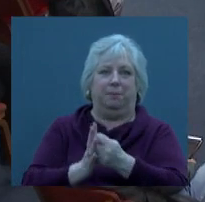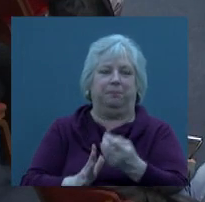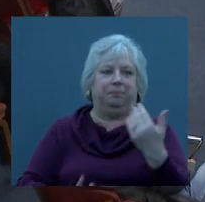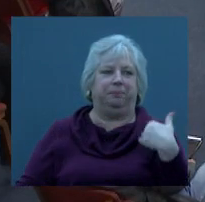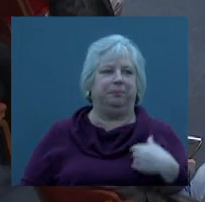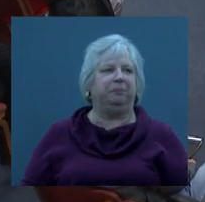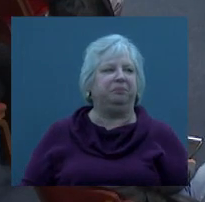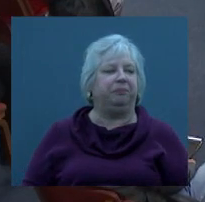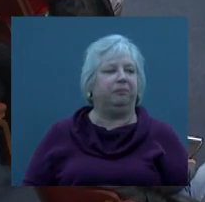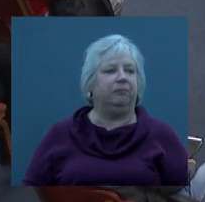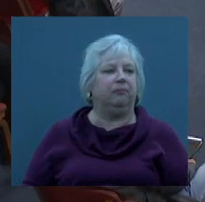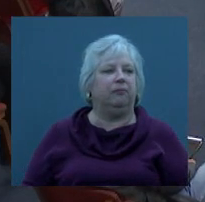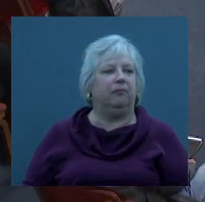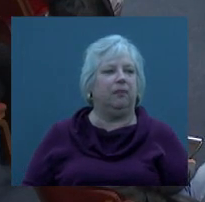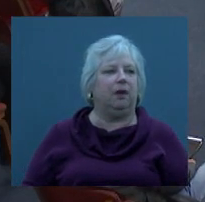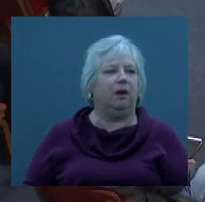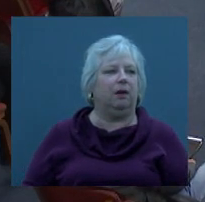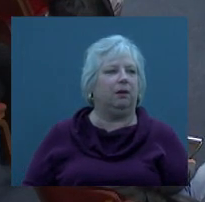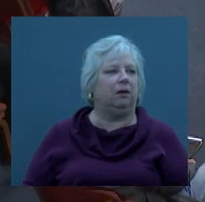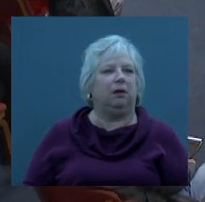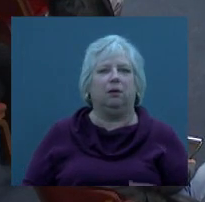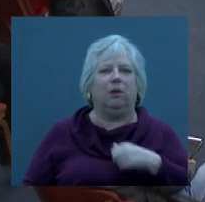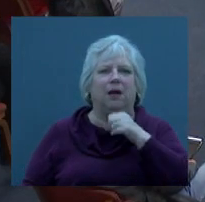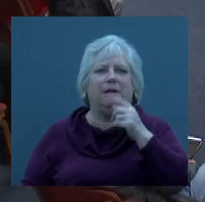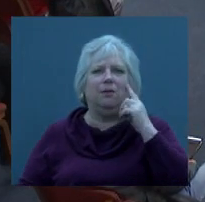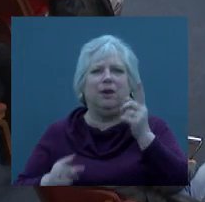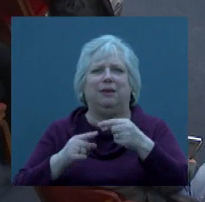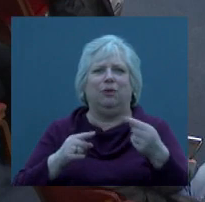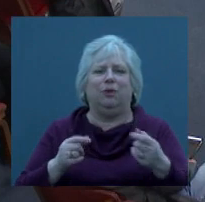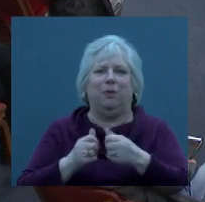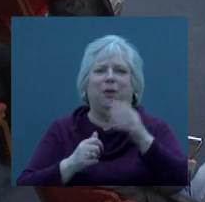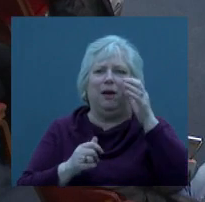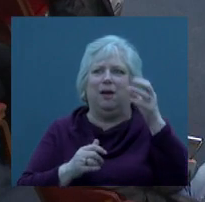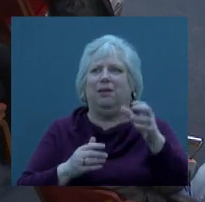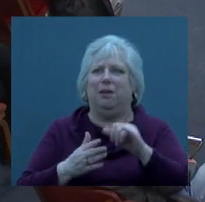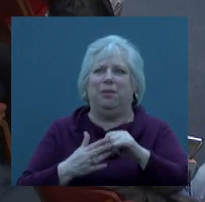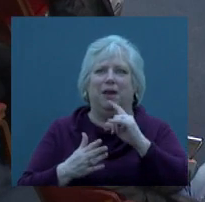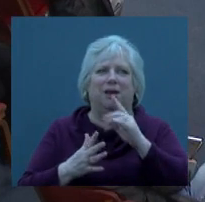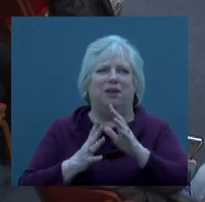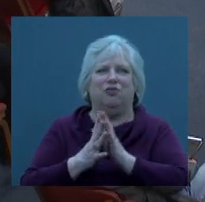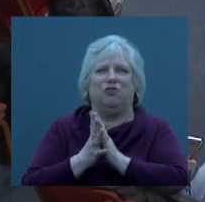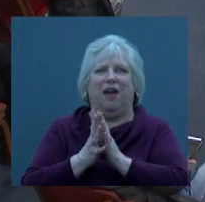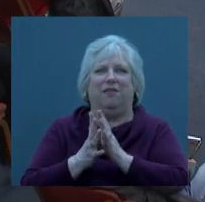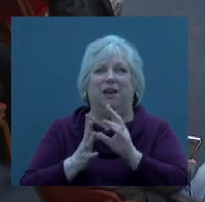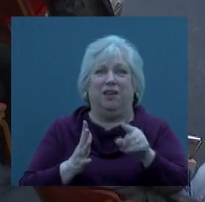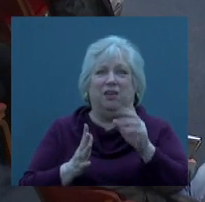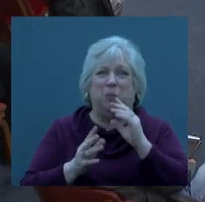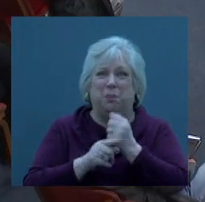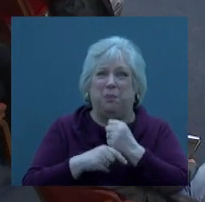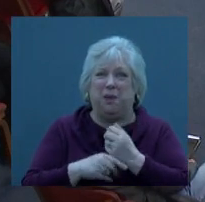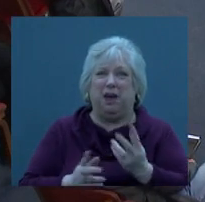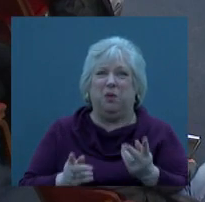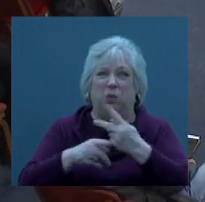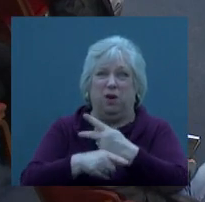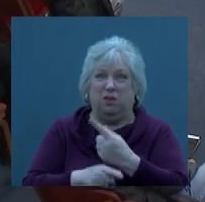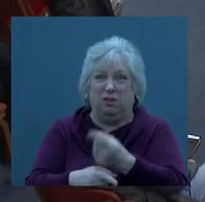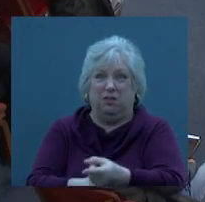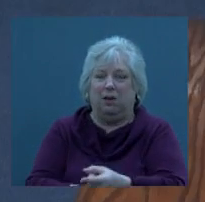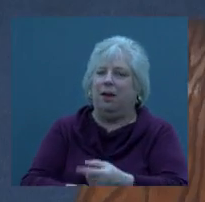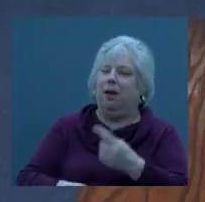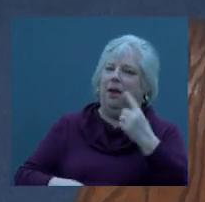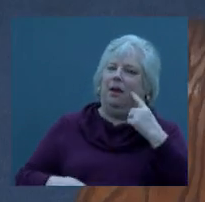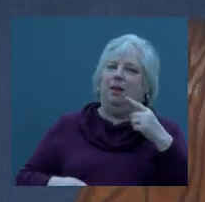Well, okay. Does that mean you don't disagree with the concept that is very trafficky and this will make it worse? Well, I think that